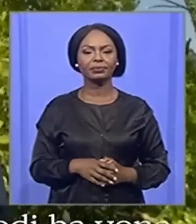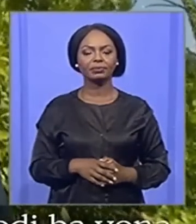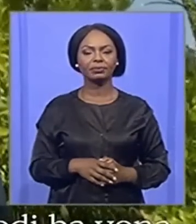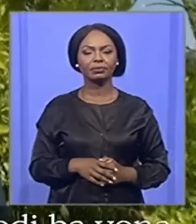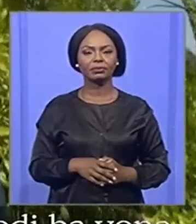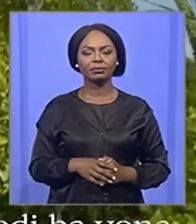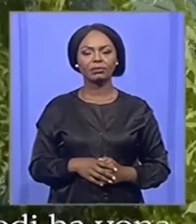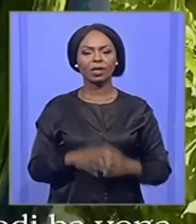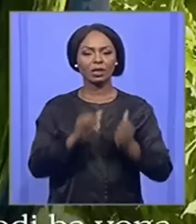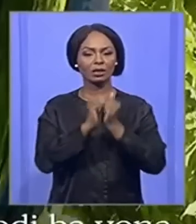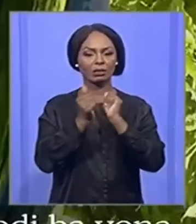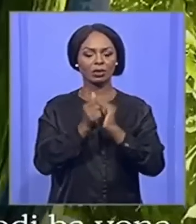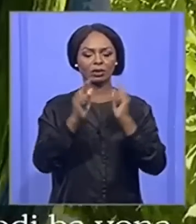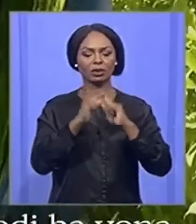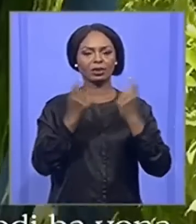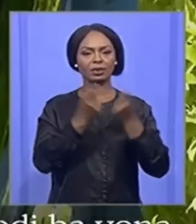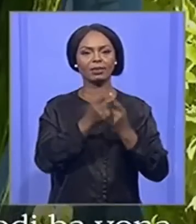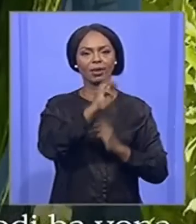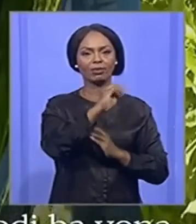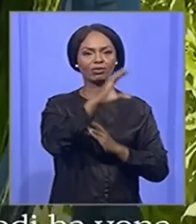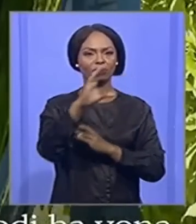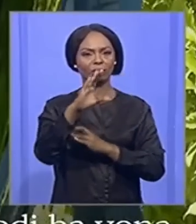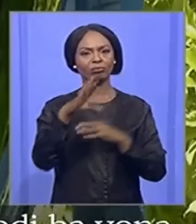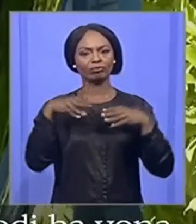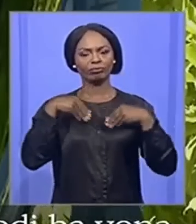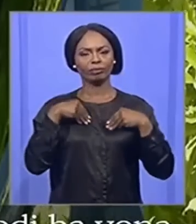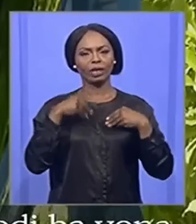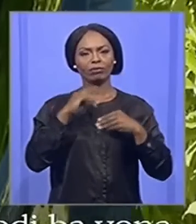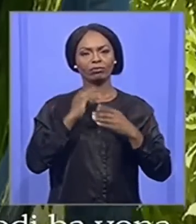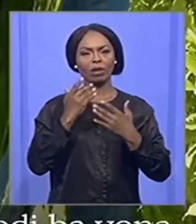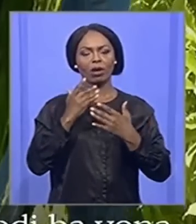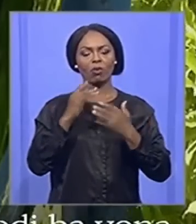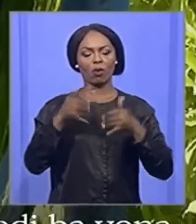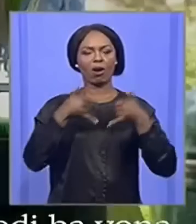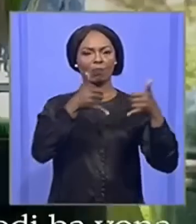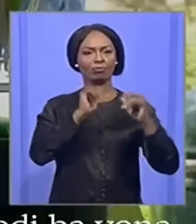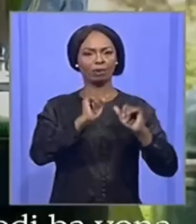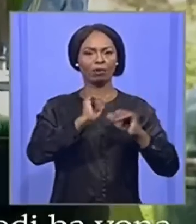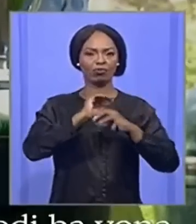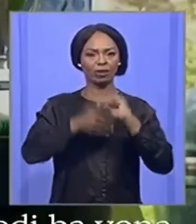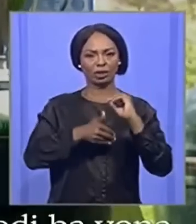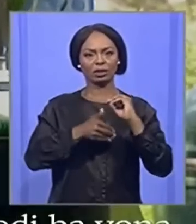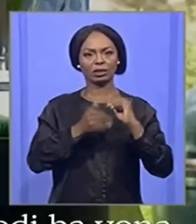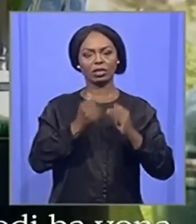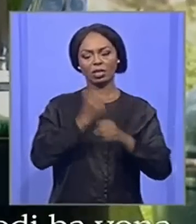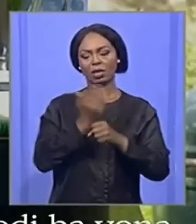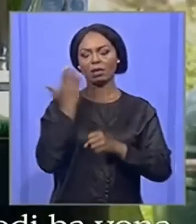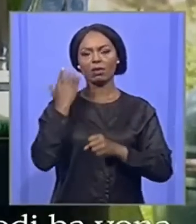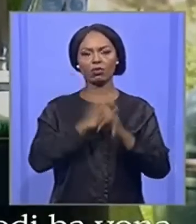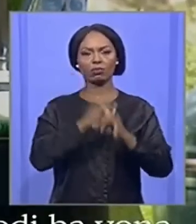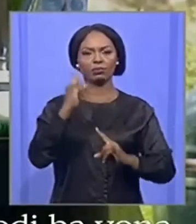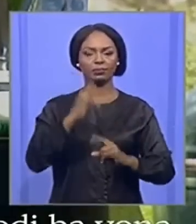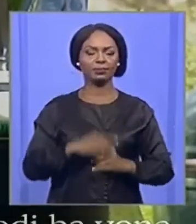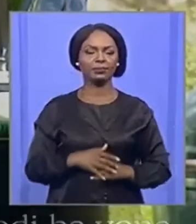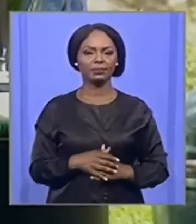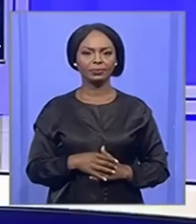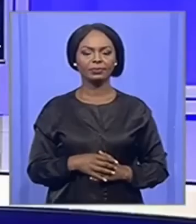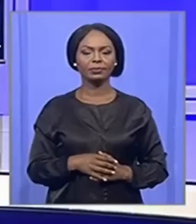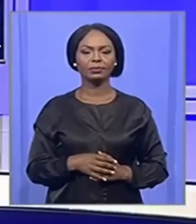Dipapading re fumana hore sehlopha sa Manchester City se dumela hore se tla sireletsa mehope eo se e hapileng selemong se fetileng.